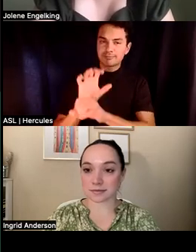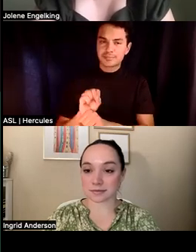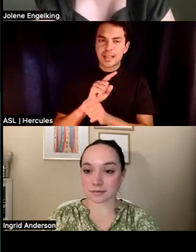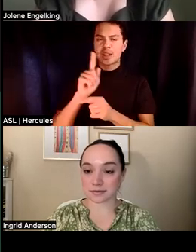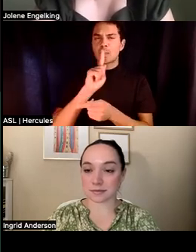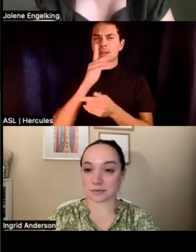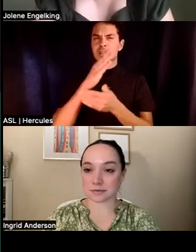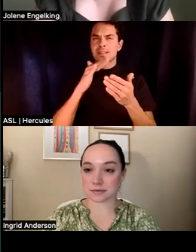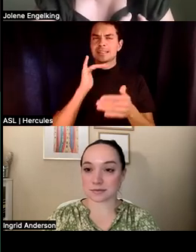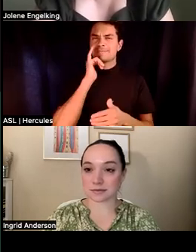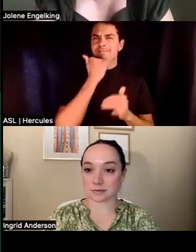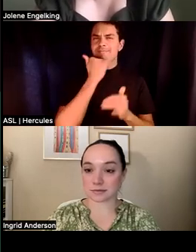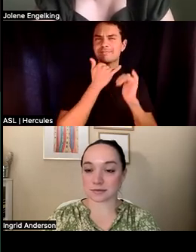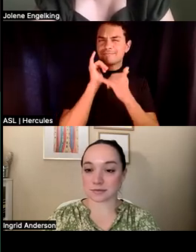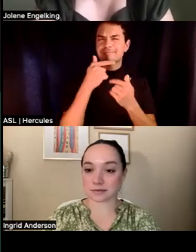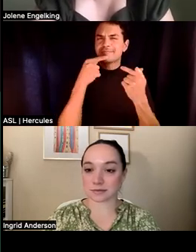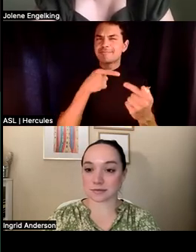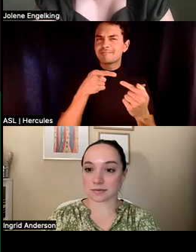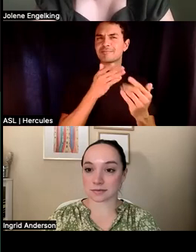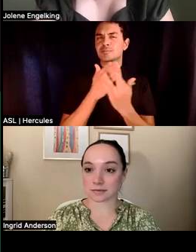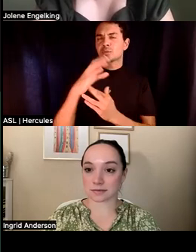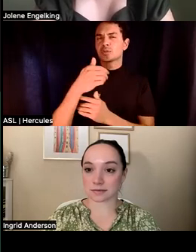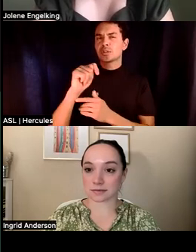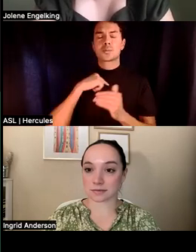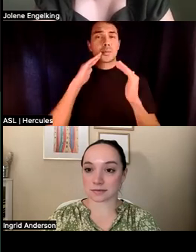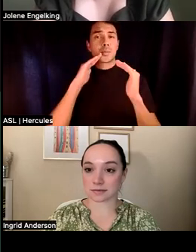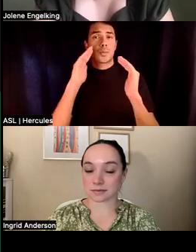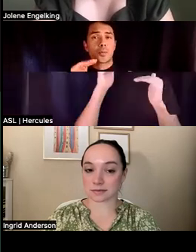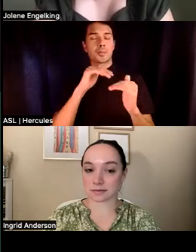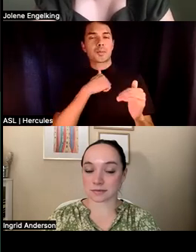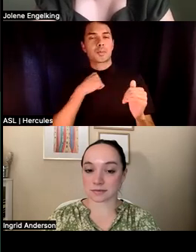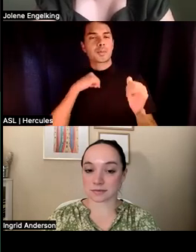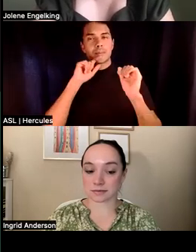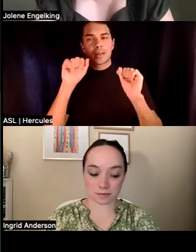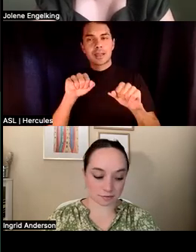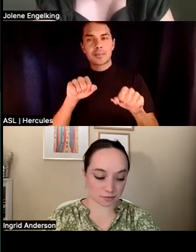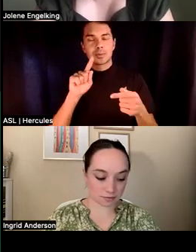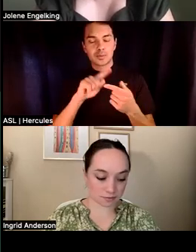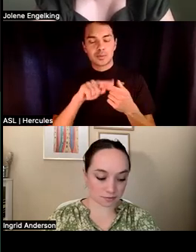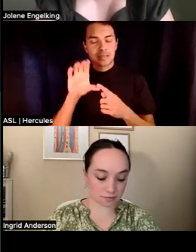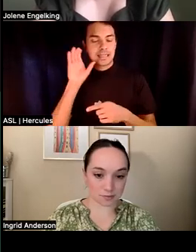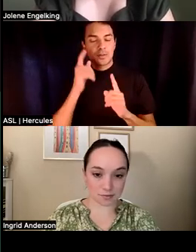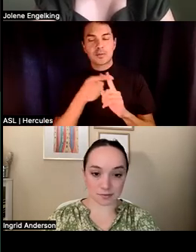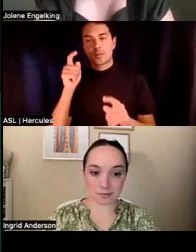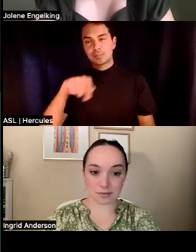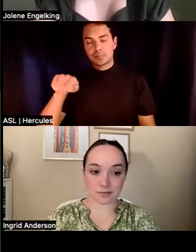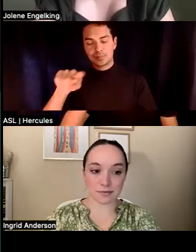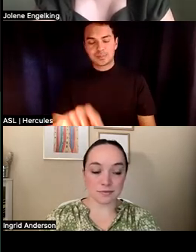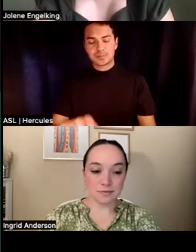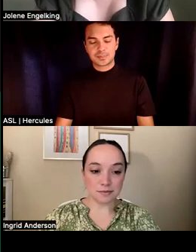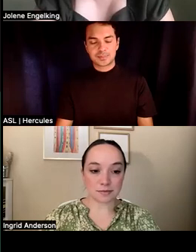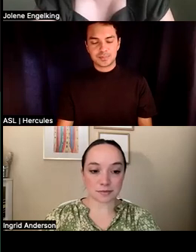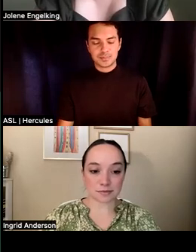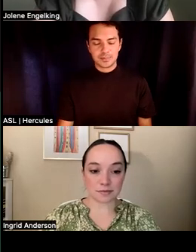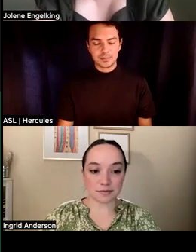be, as well as, through the chat, we really do hope that we'll be able to hear a little bit from you. And so my